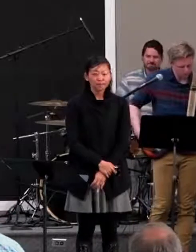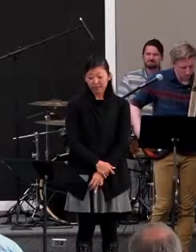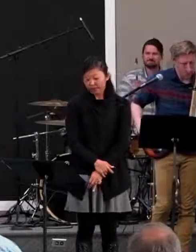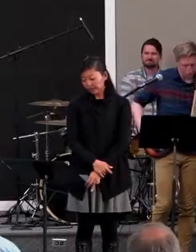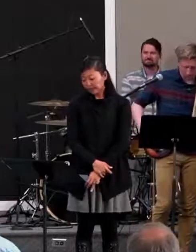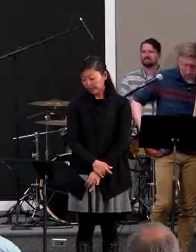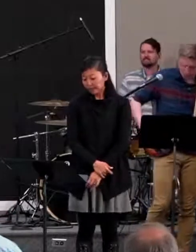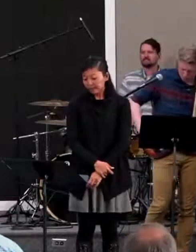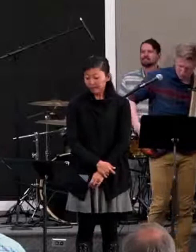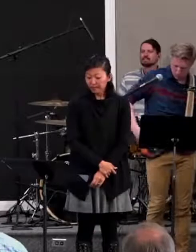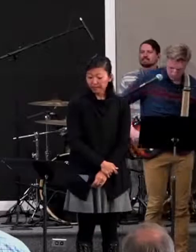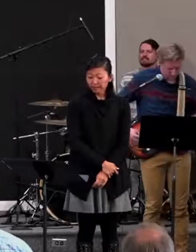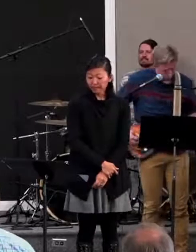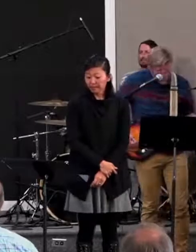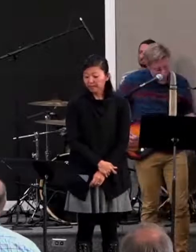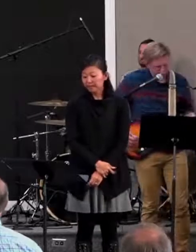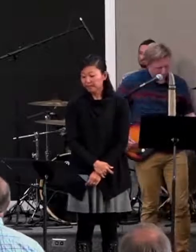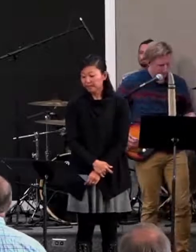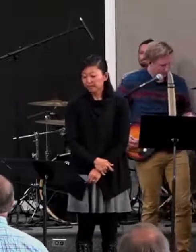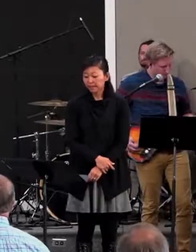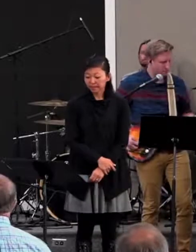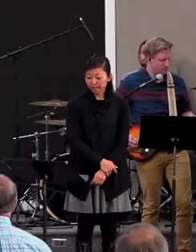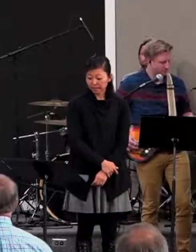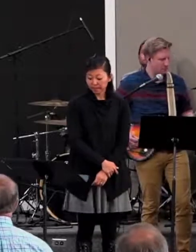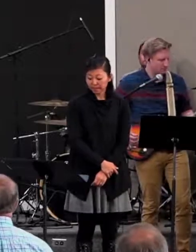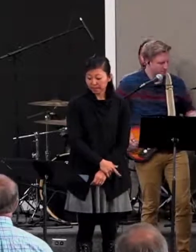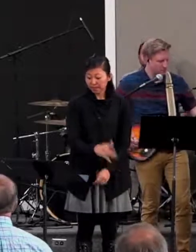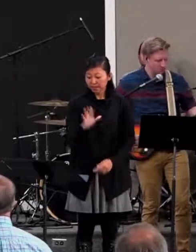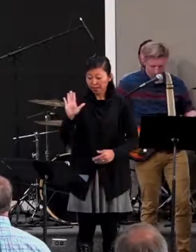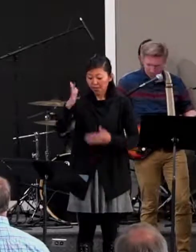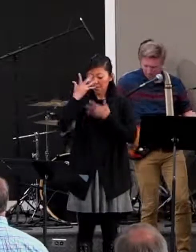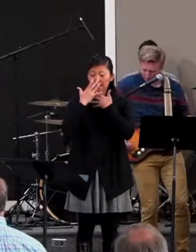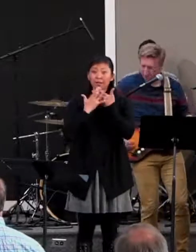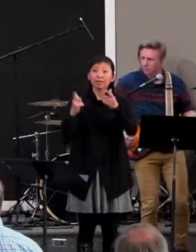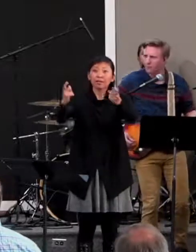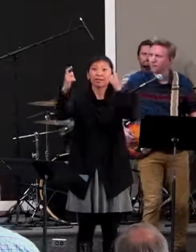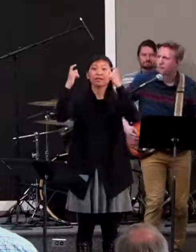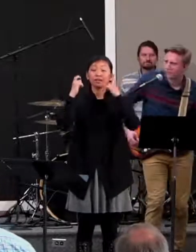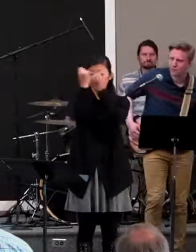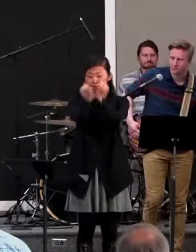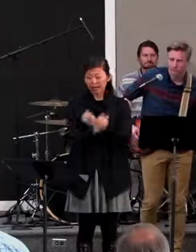By your blood I have redemption and salvation.